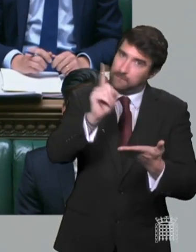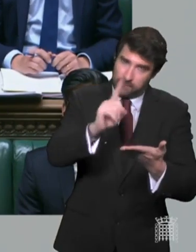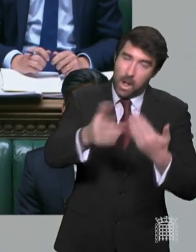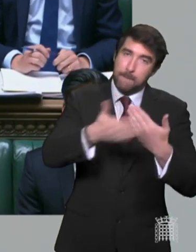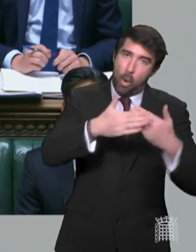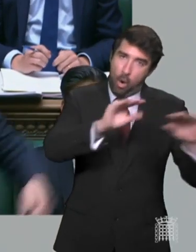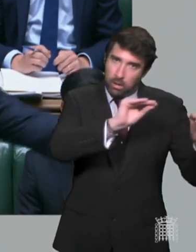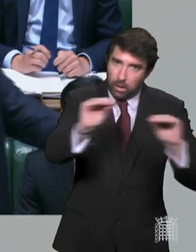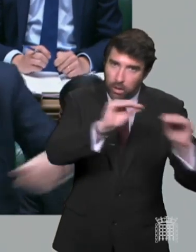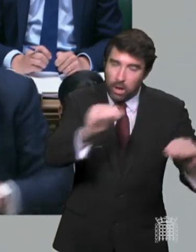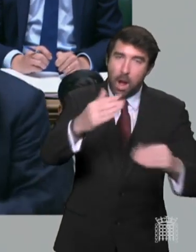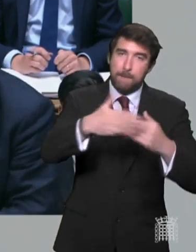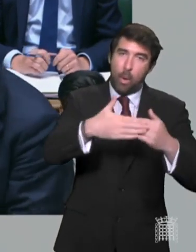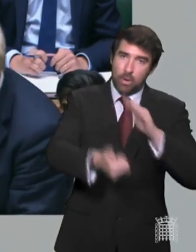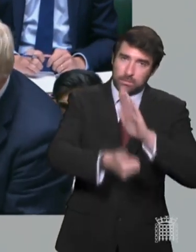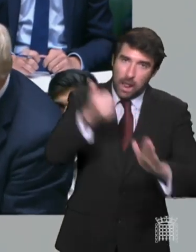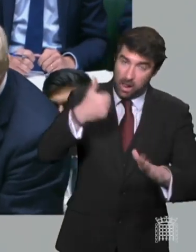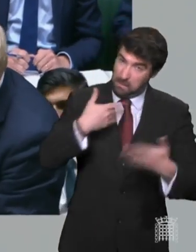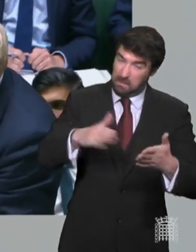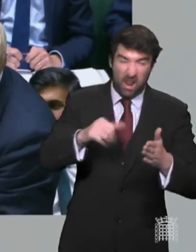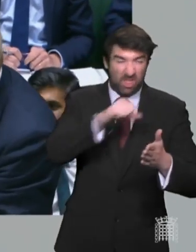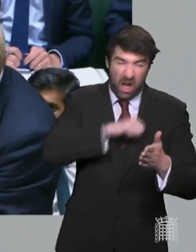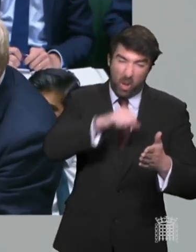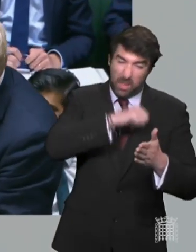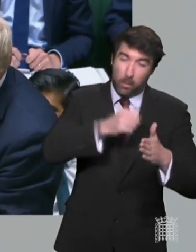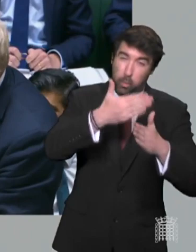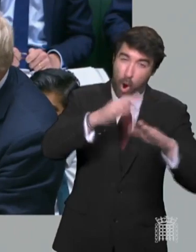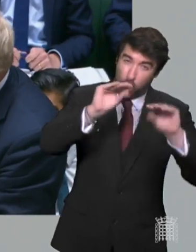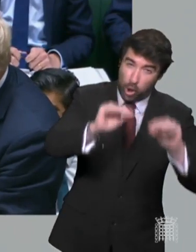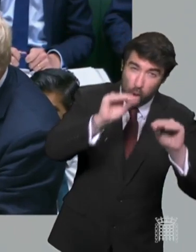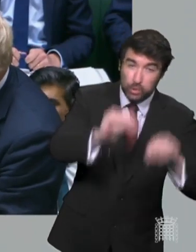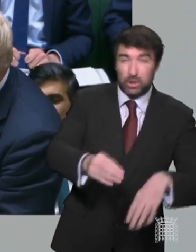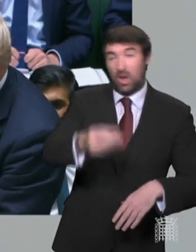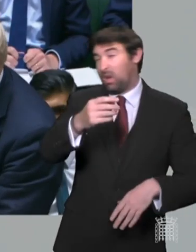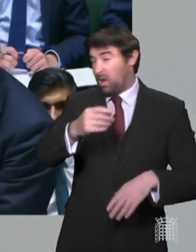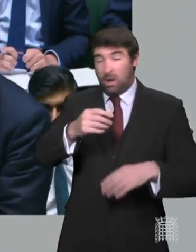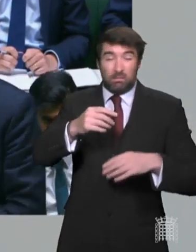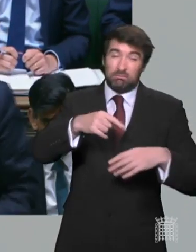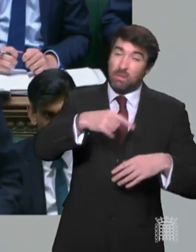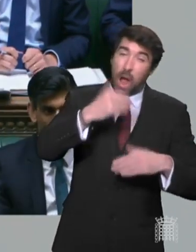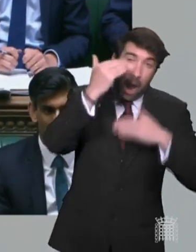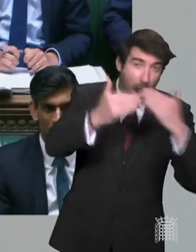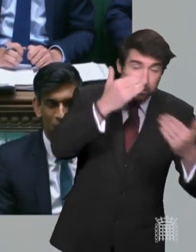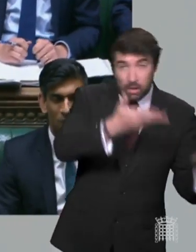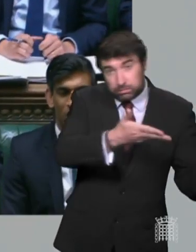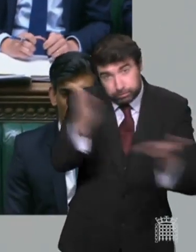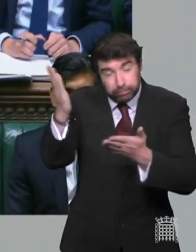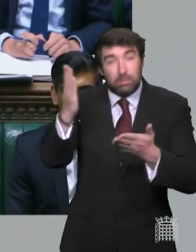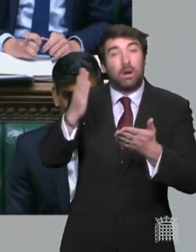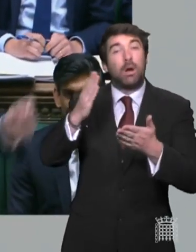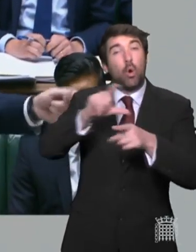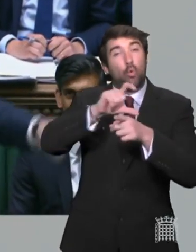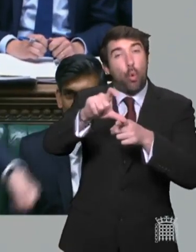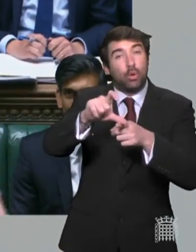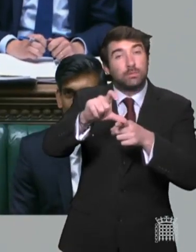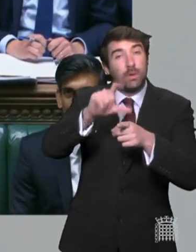13,500 work coaches, £3,000 a year for 11 million adults across this country to train under the lifetime skills